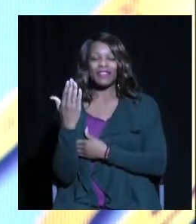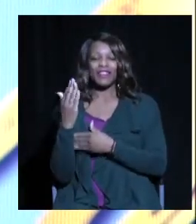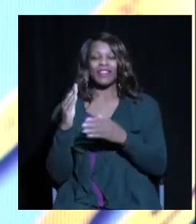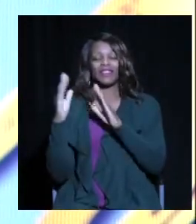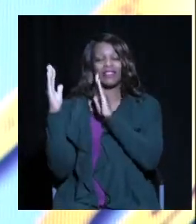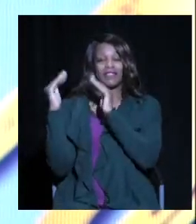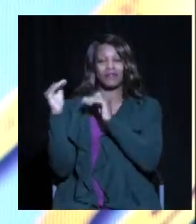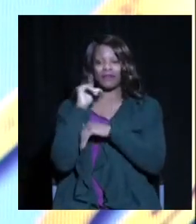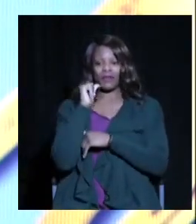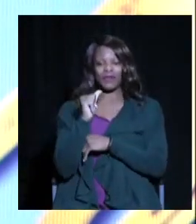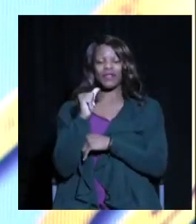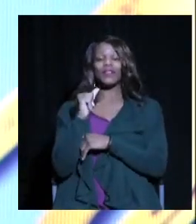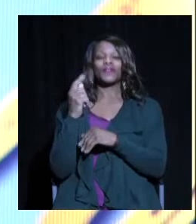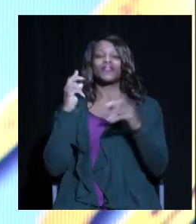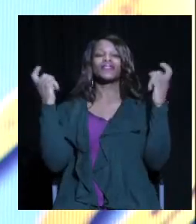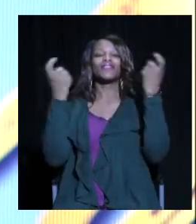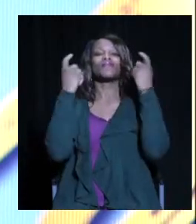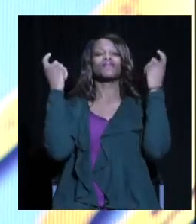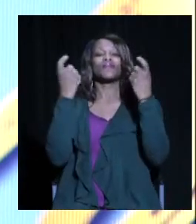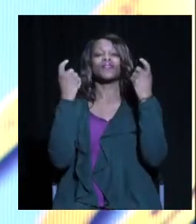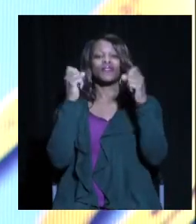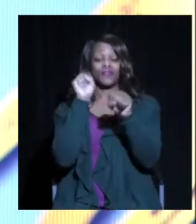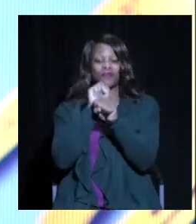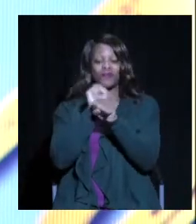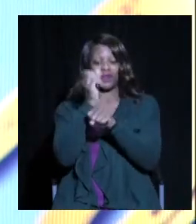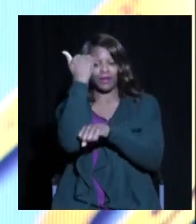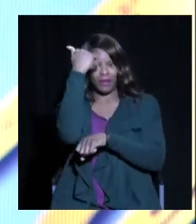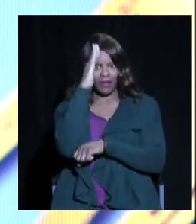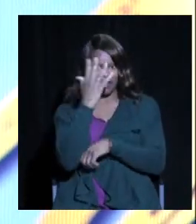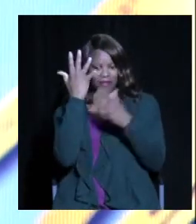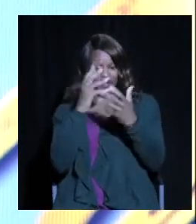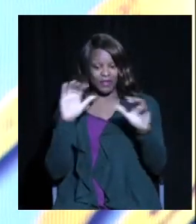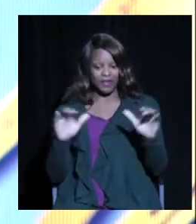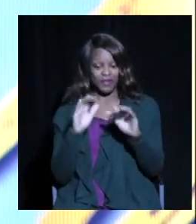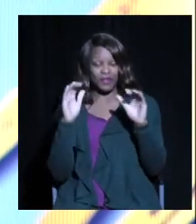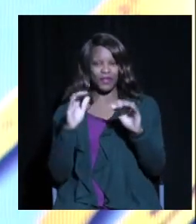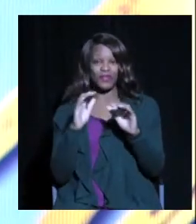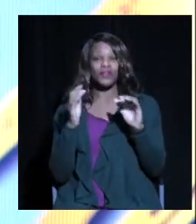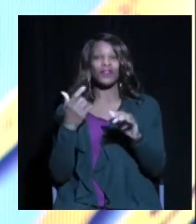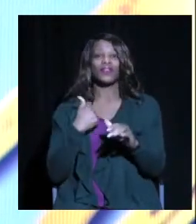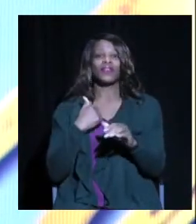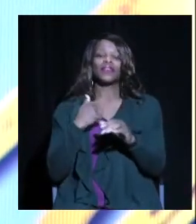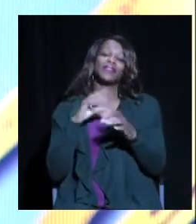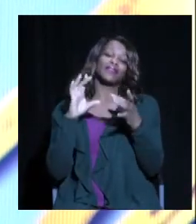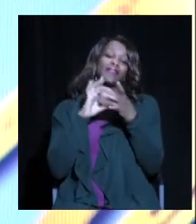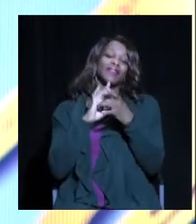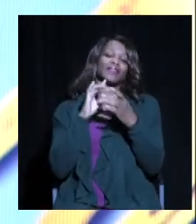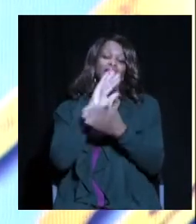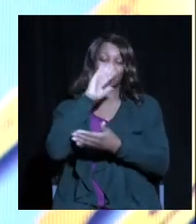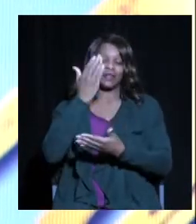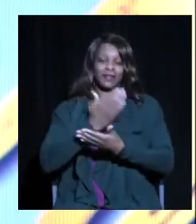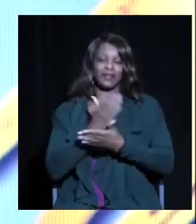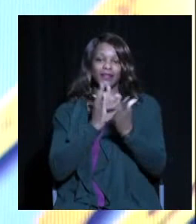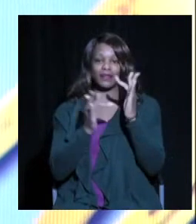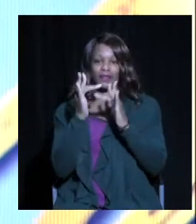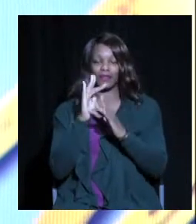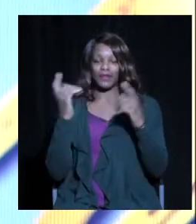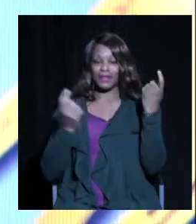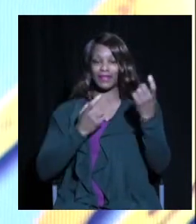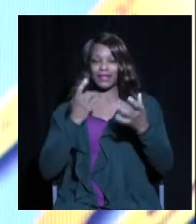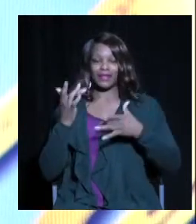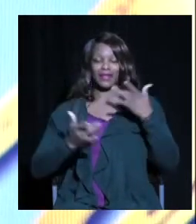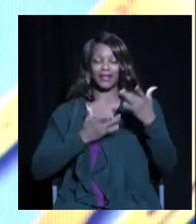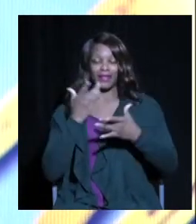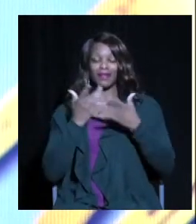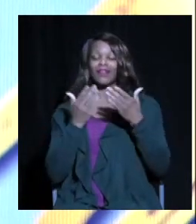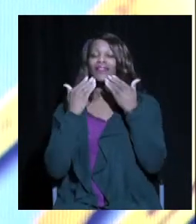Christmas, where we get to celebrate the work that God has done in his son Jesus. So we're excited to be doing that. Very grateful to Pastor